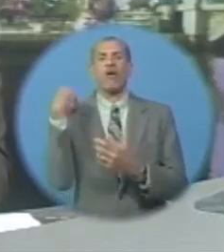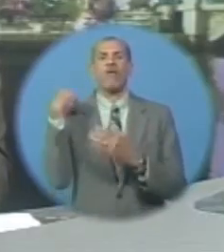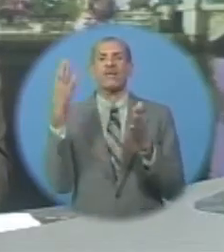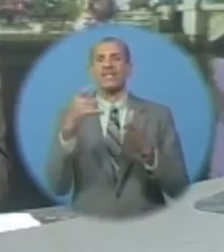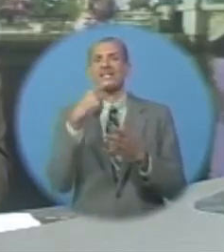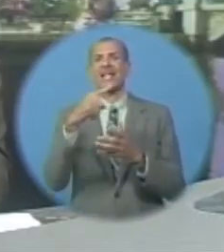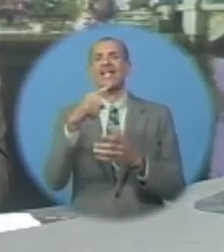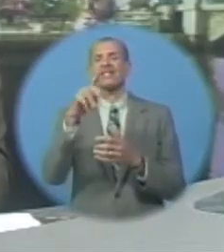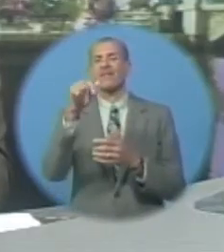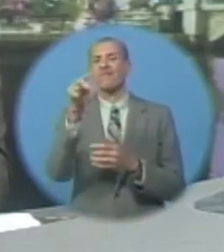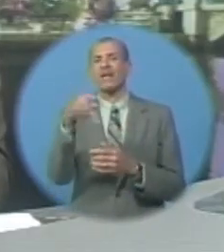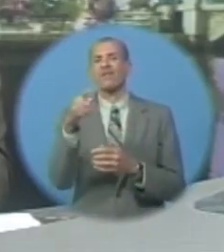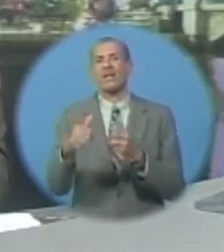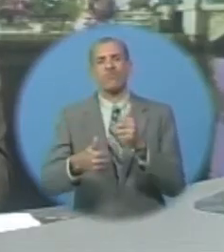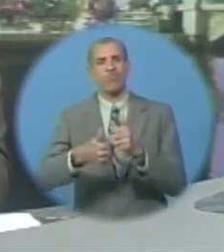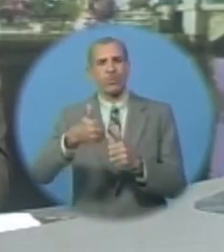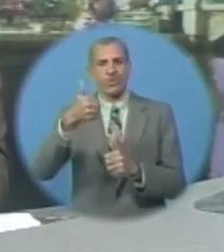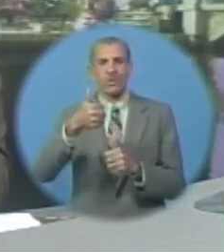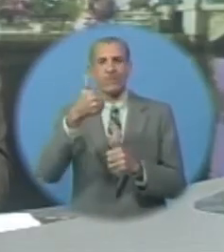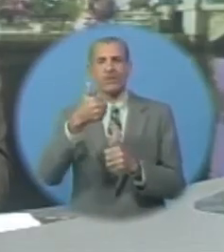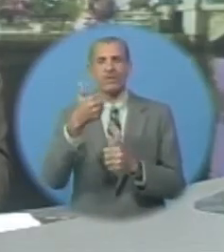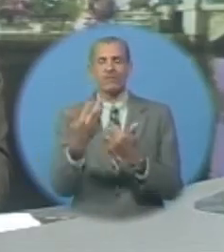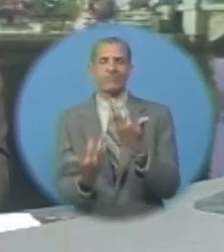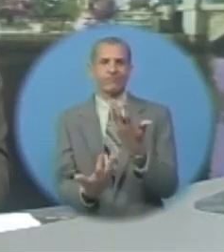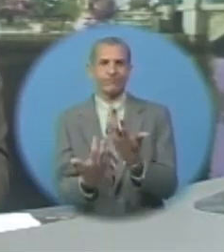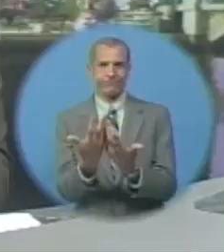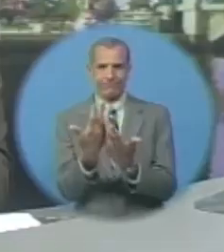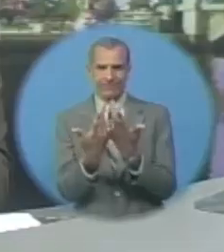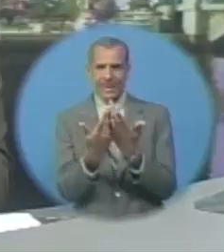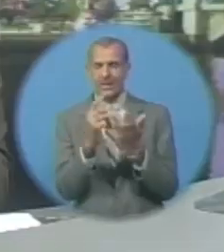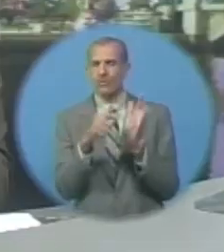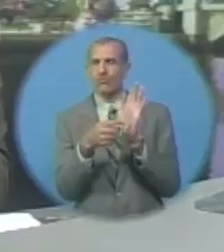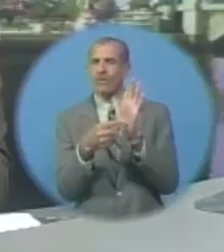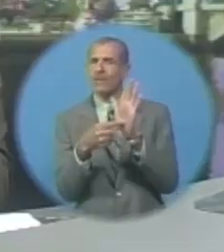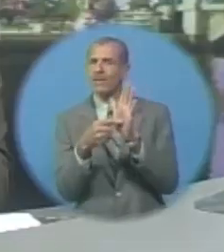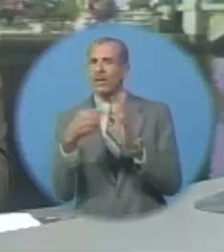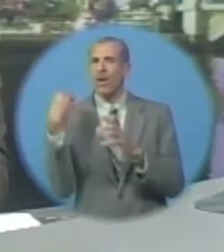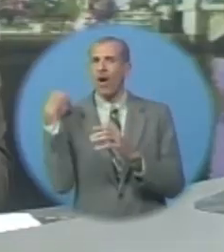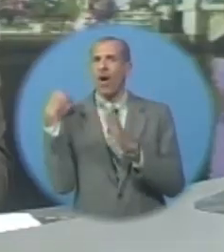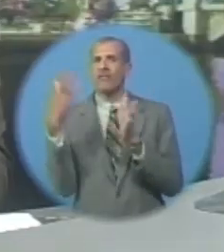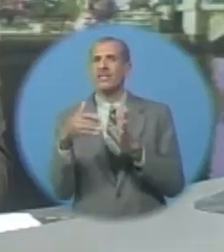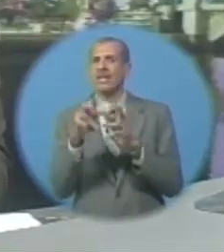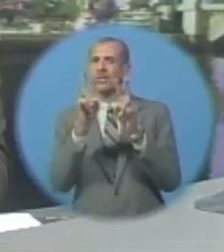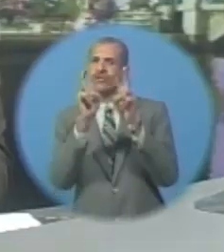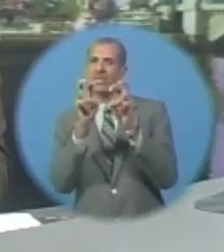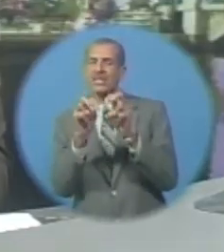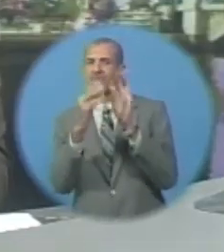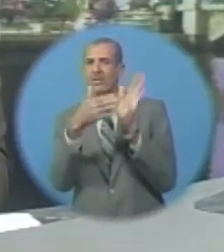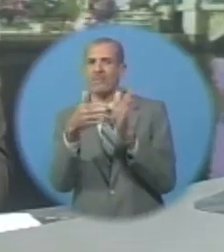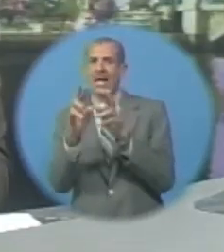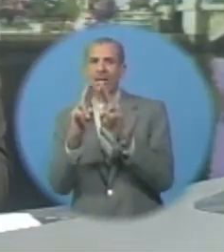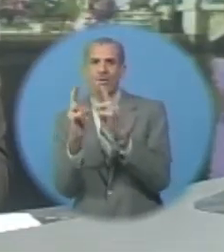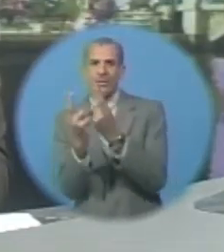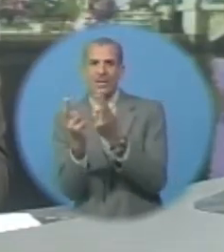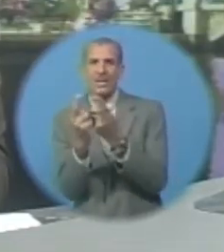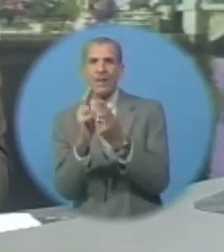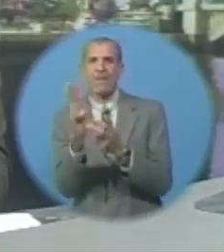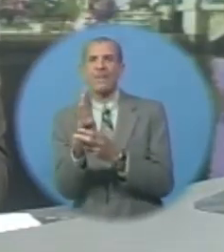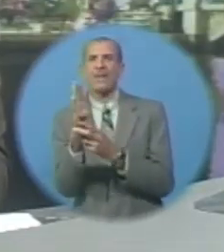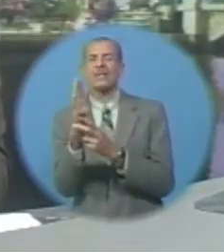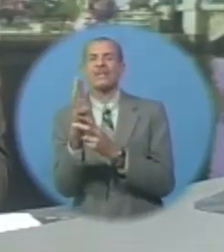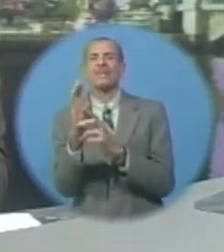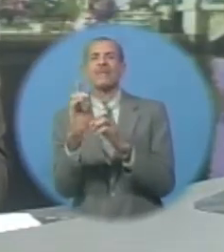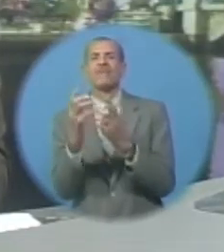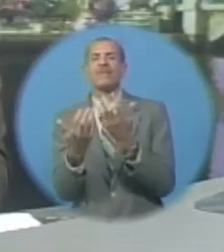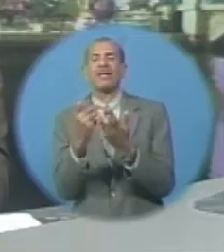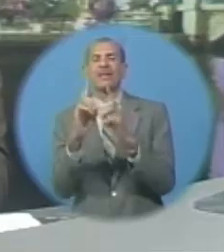has accounted for the majority of those blazes. This was revealed by Officer in the Research and Planning Unit of the Barbados Fire Service,